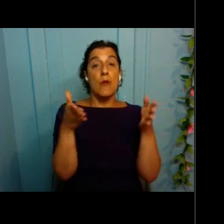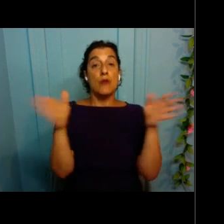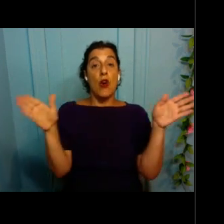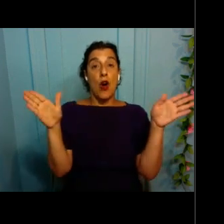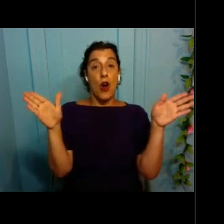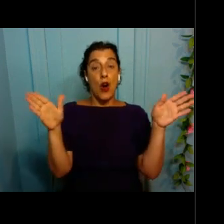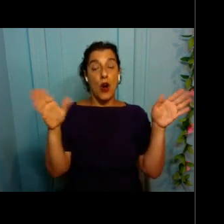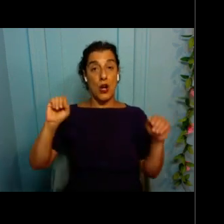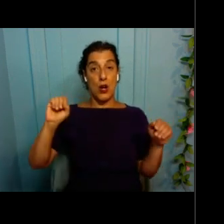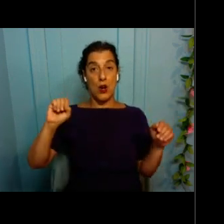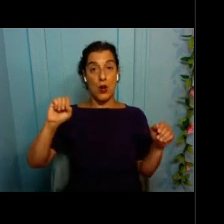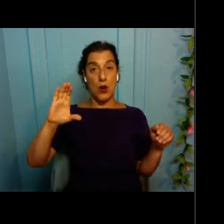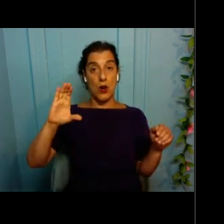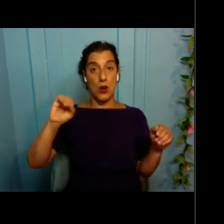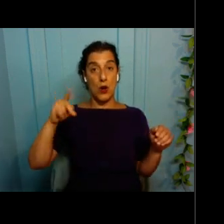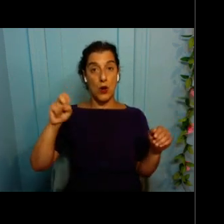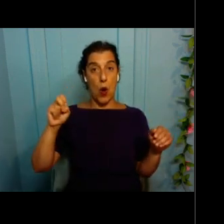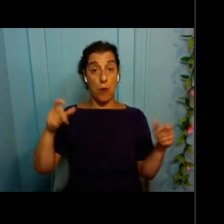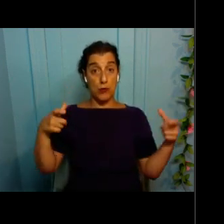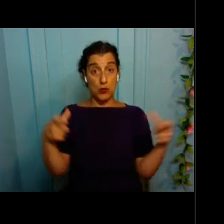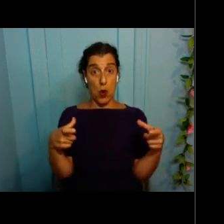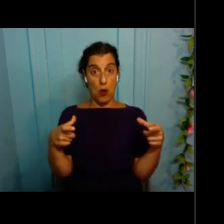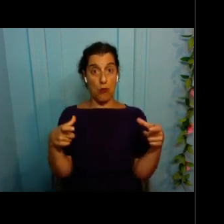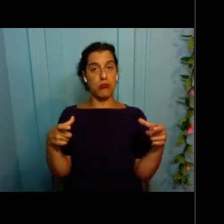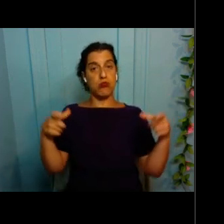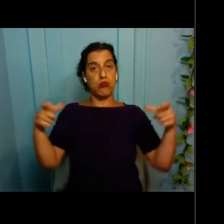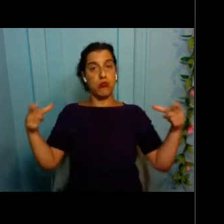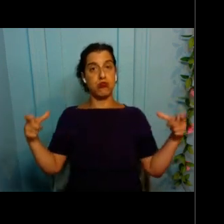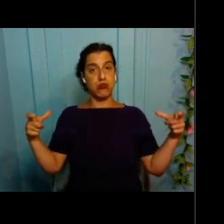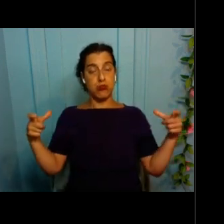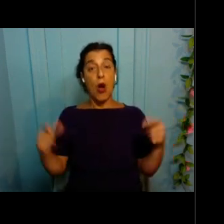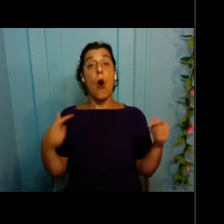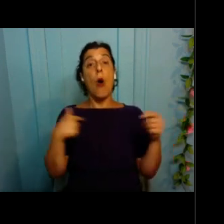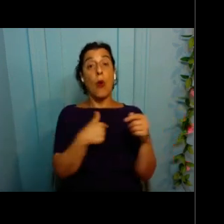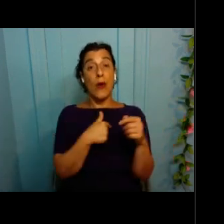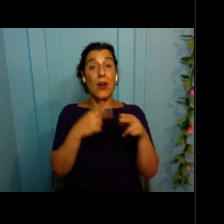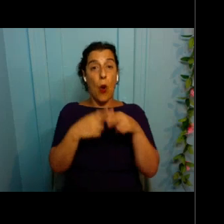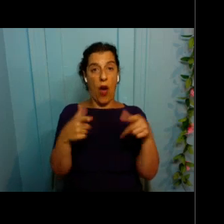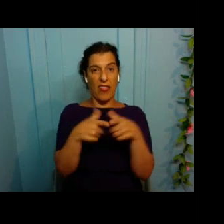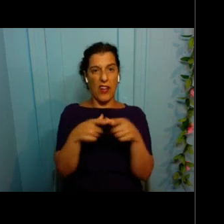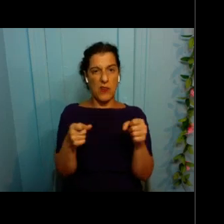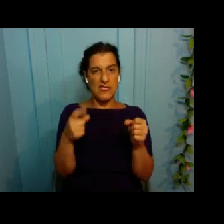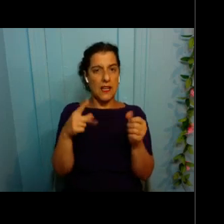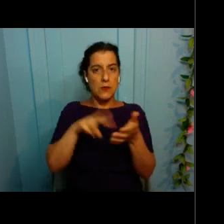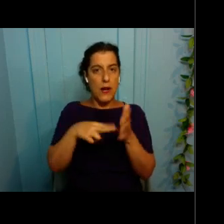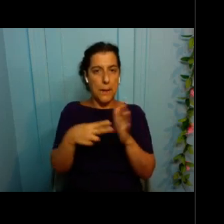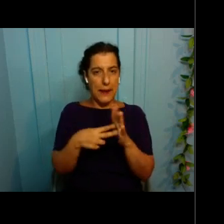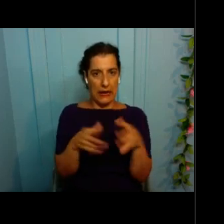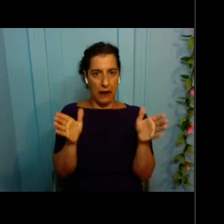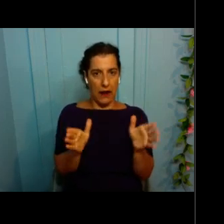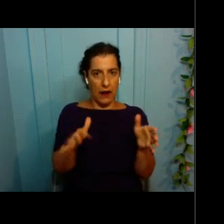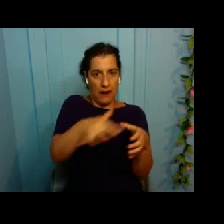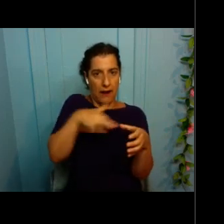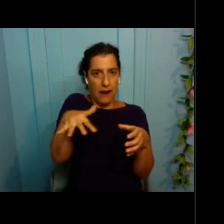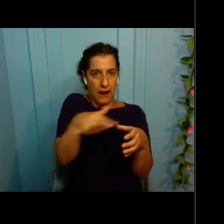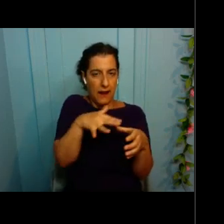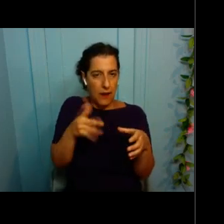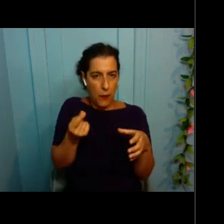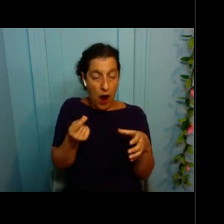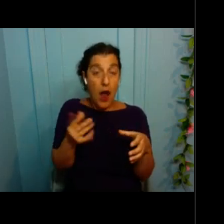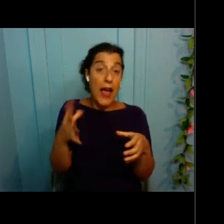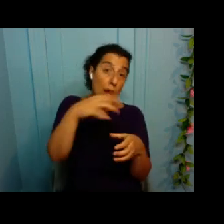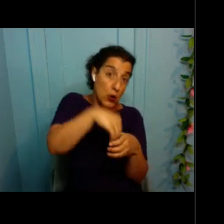I just want us to think about what are we including and excluding as linguistics in the linguistics curricula. And